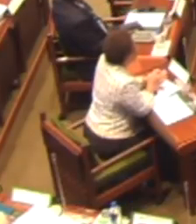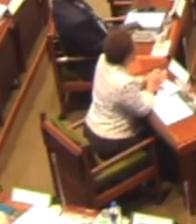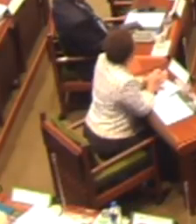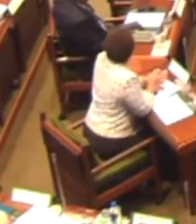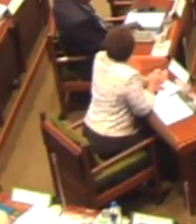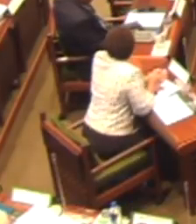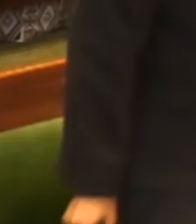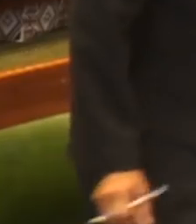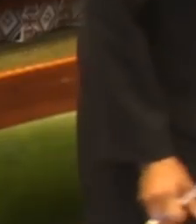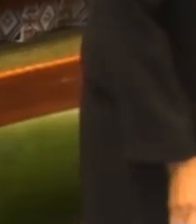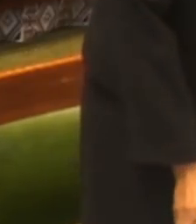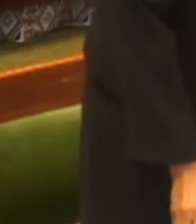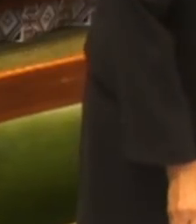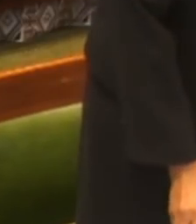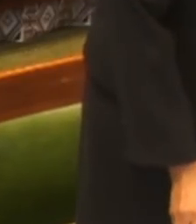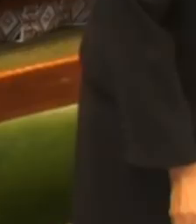Secretary General.